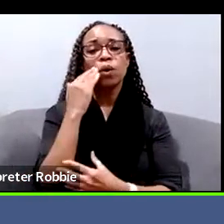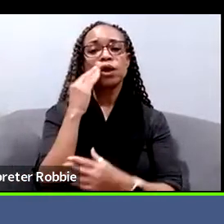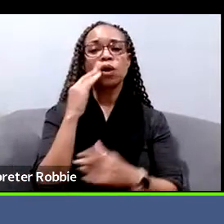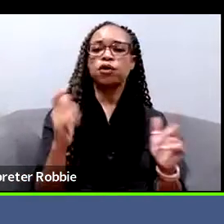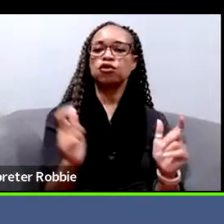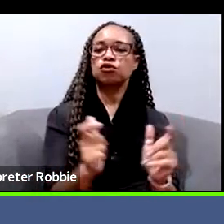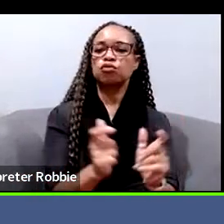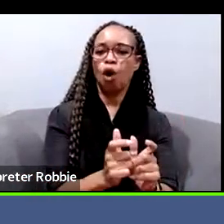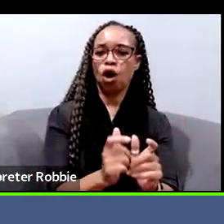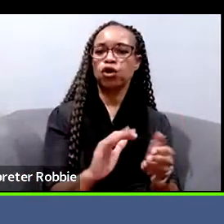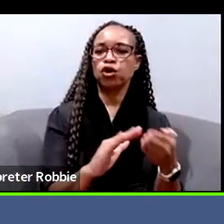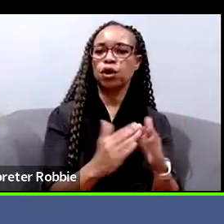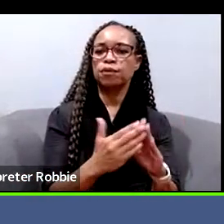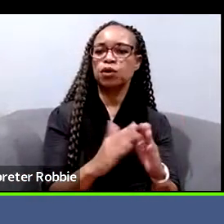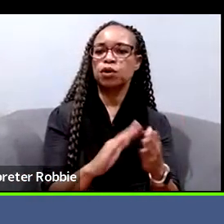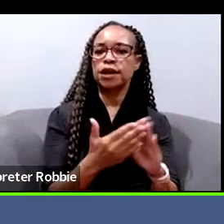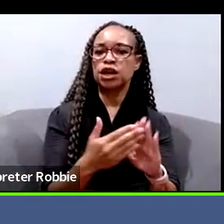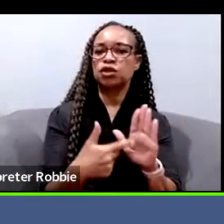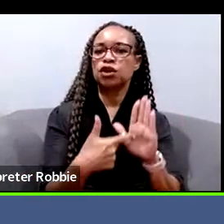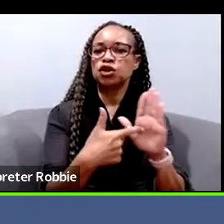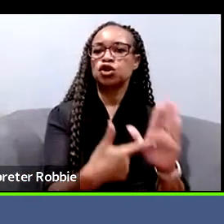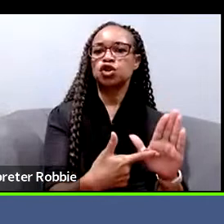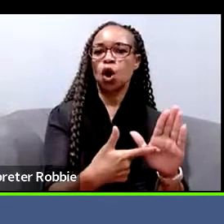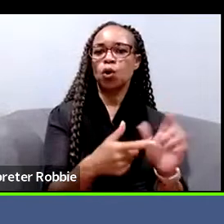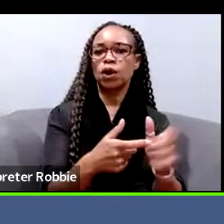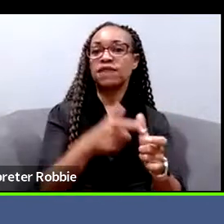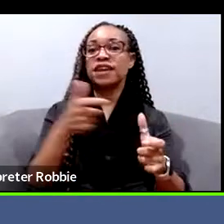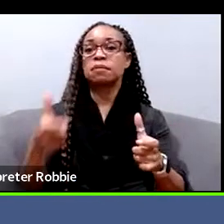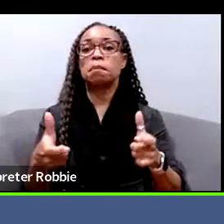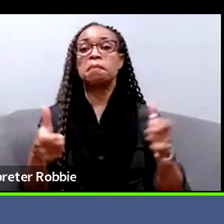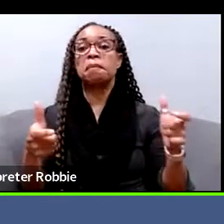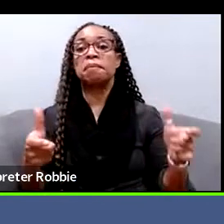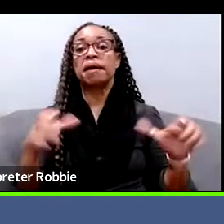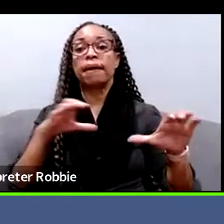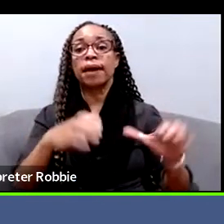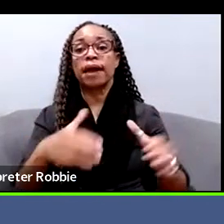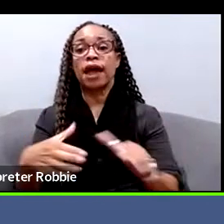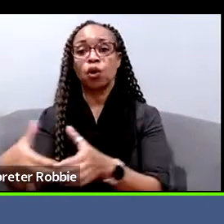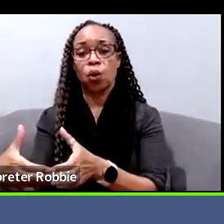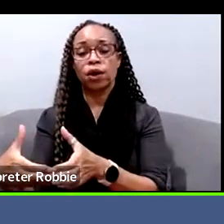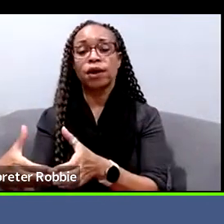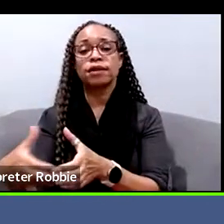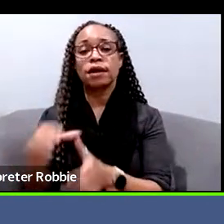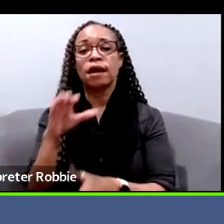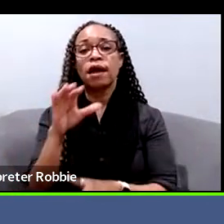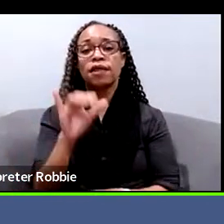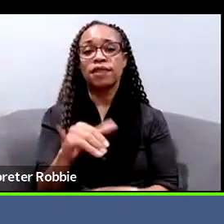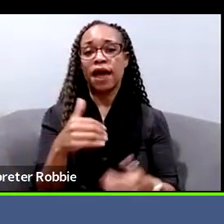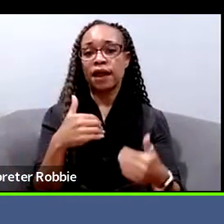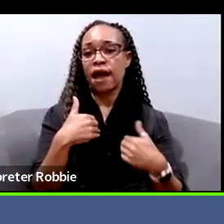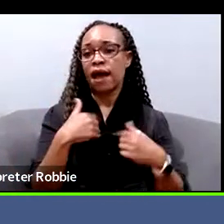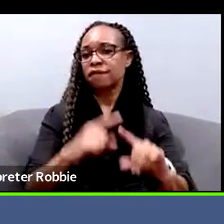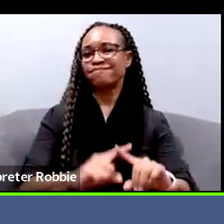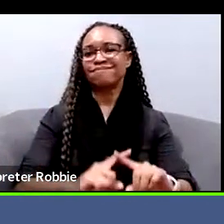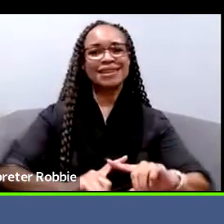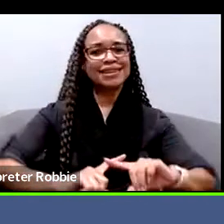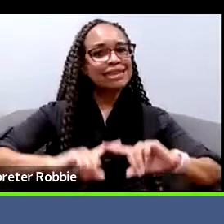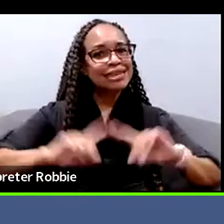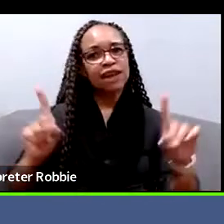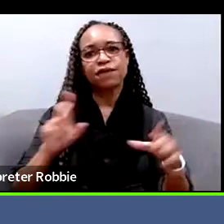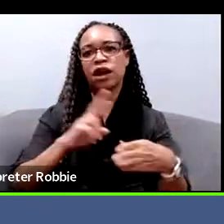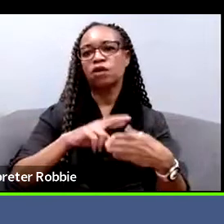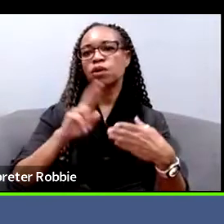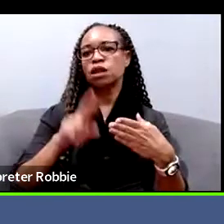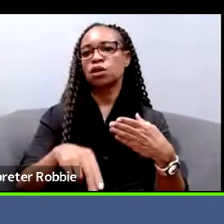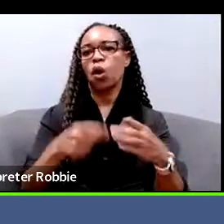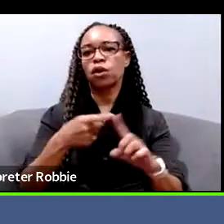smaller communities reflected in these large categories that have vastly different outcomes from each